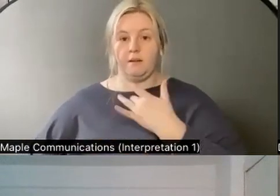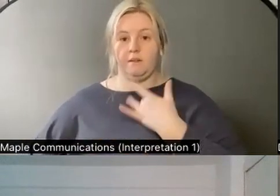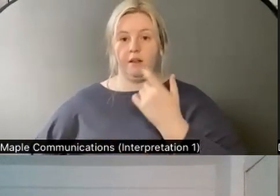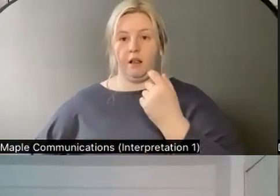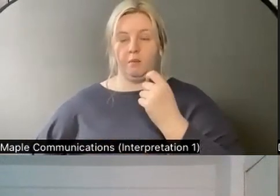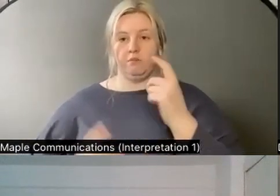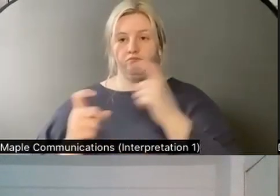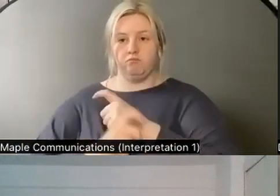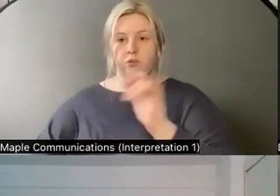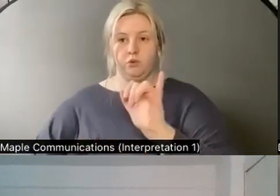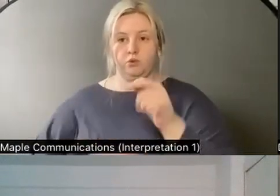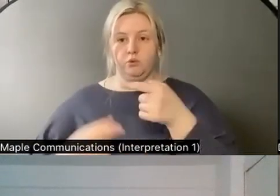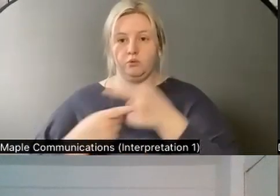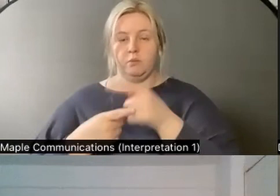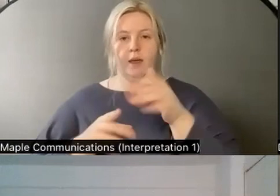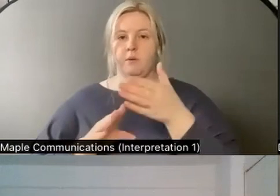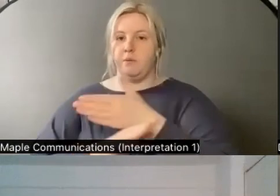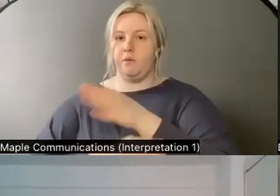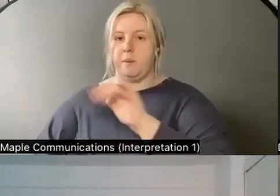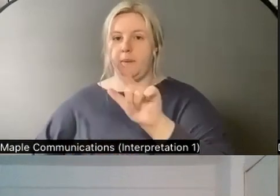that was before Bill C-7.